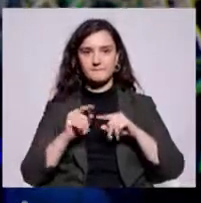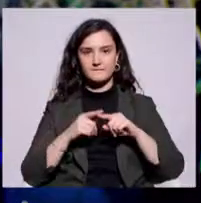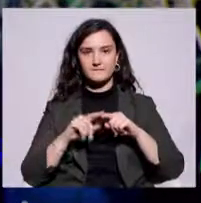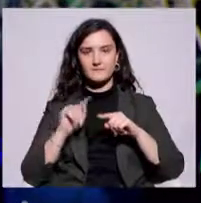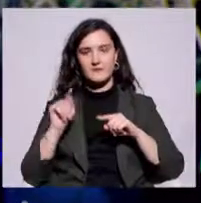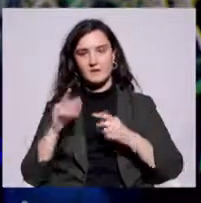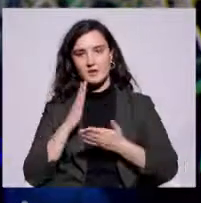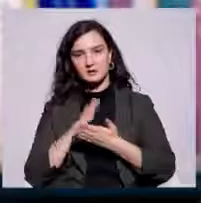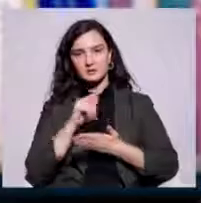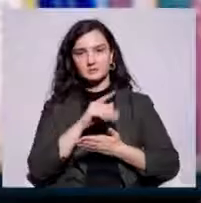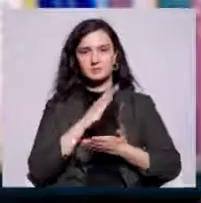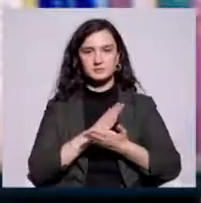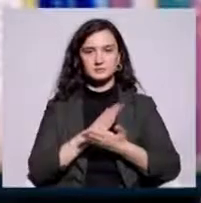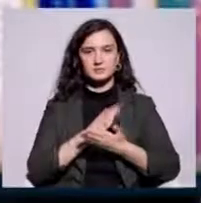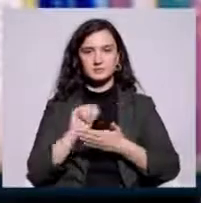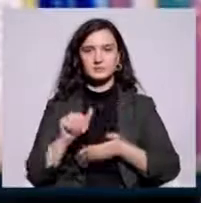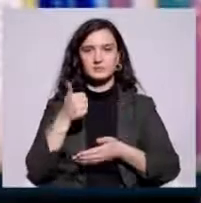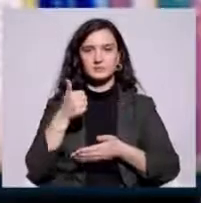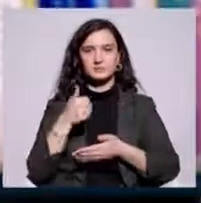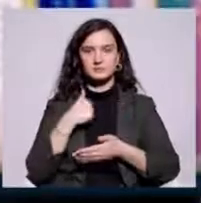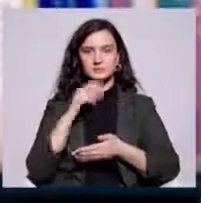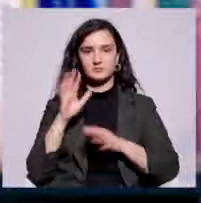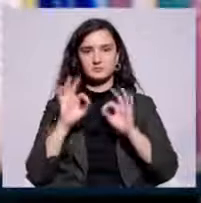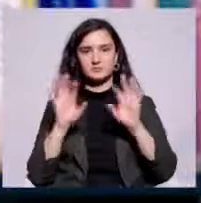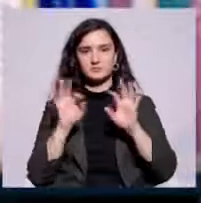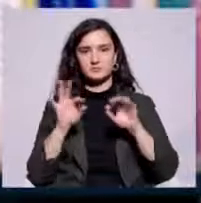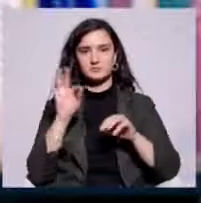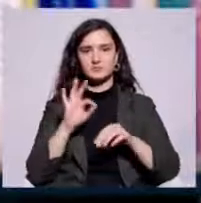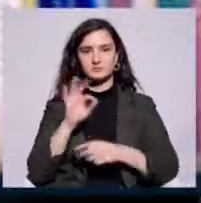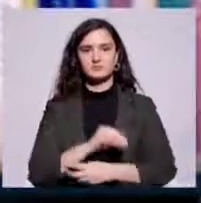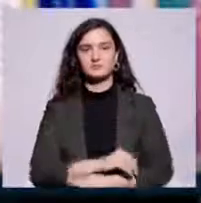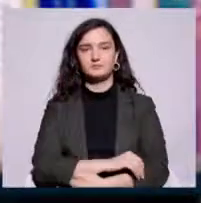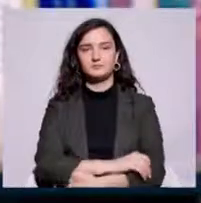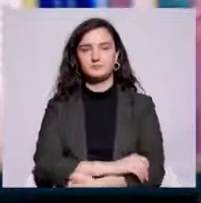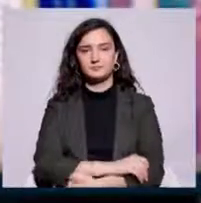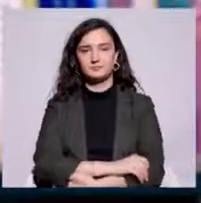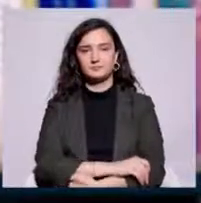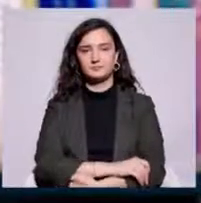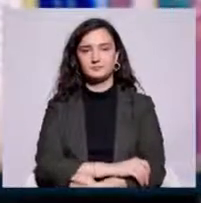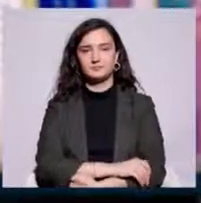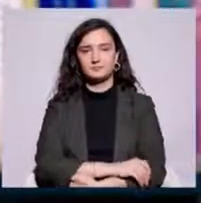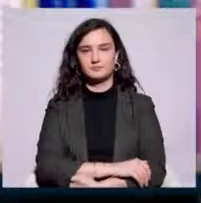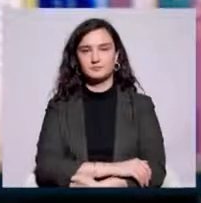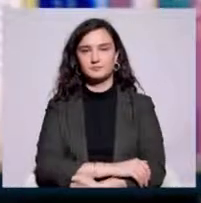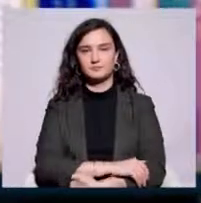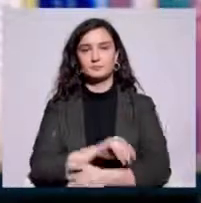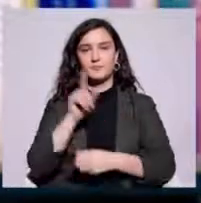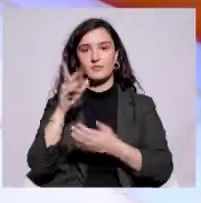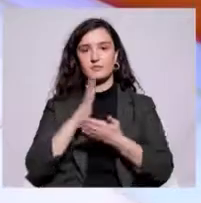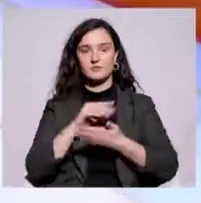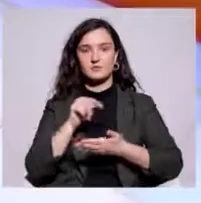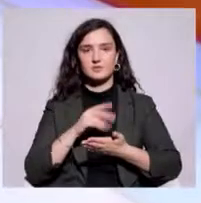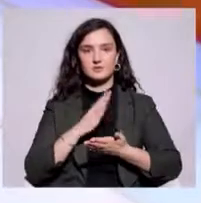is, there are. So first, we will talk about the affirmative form of there is and there